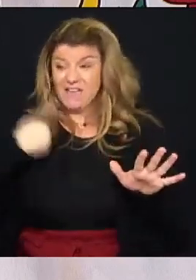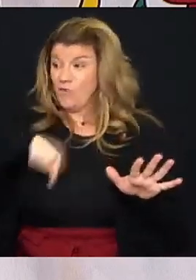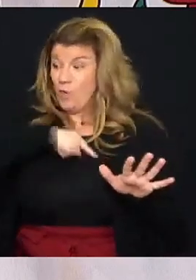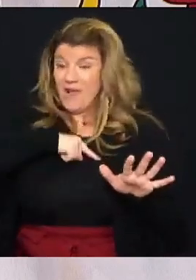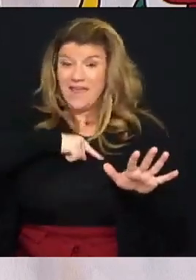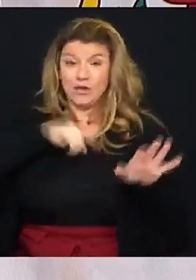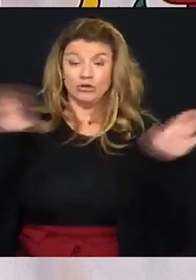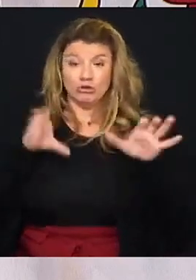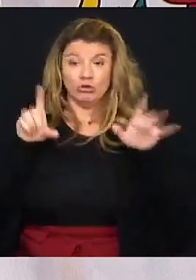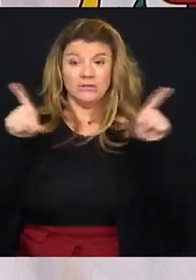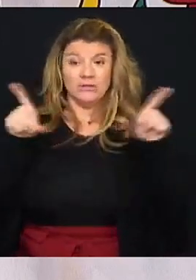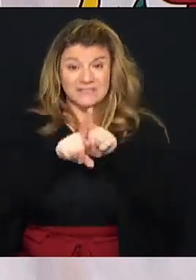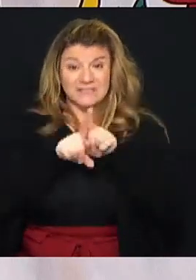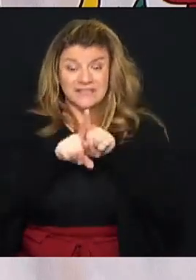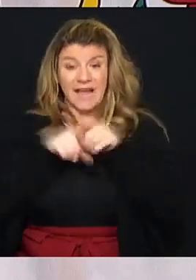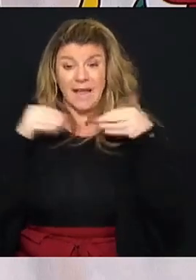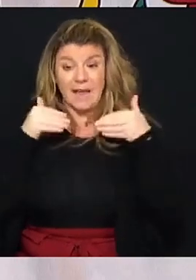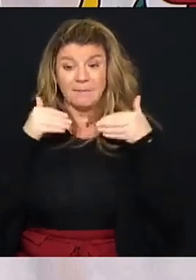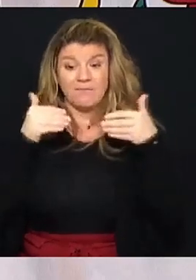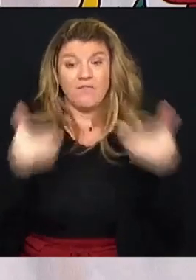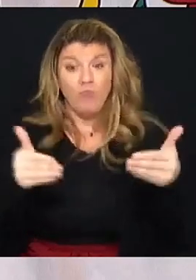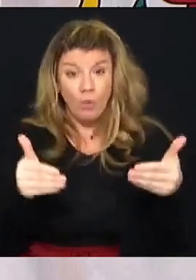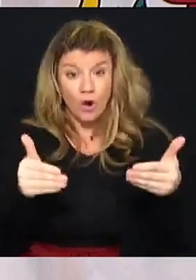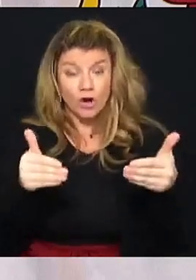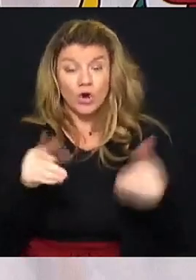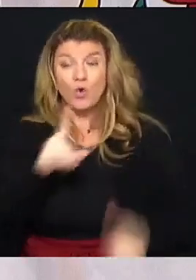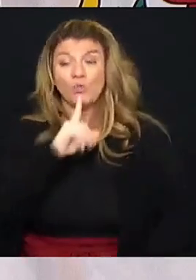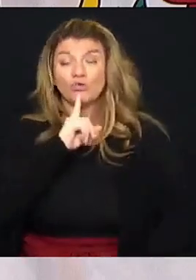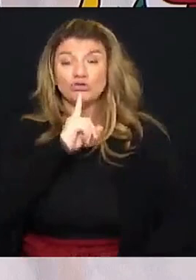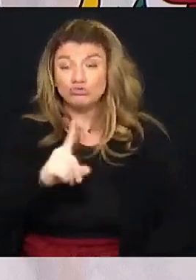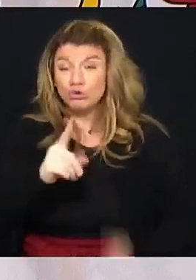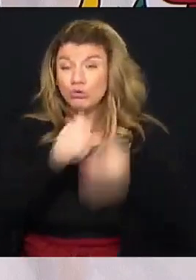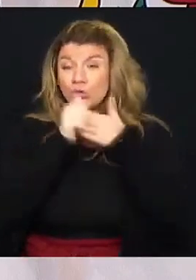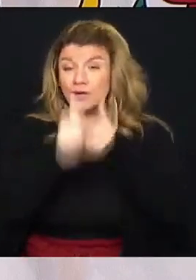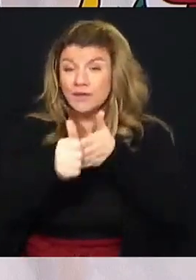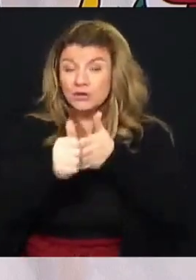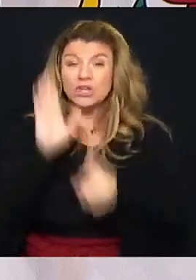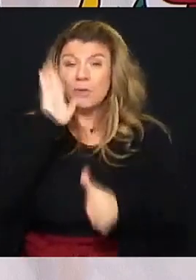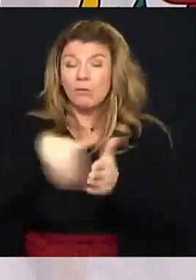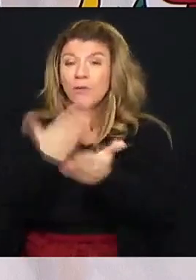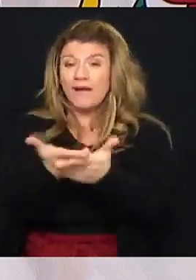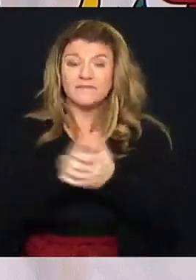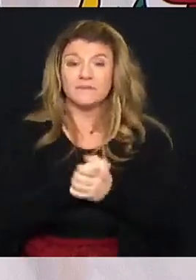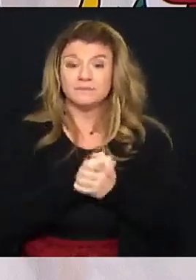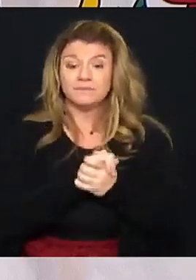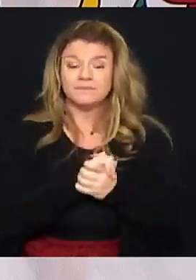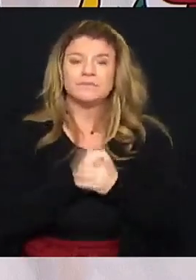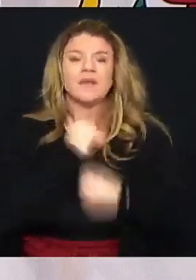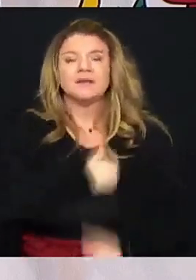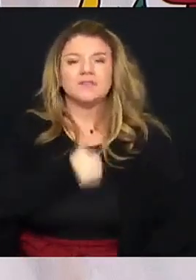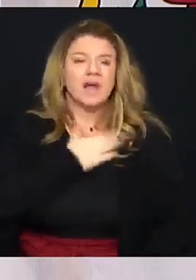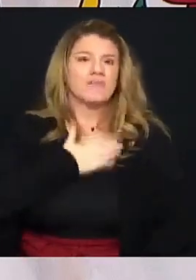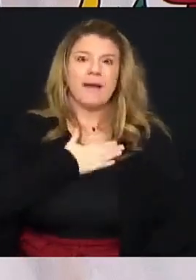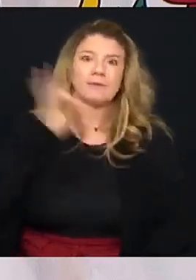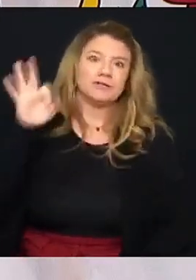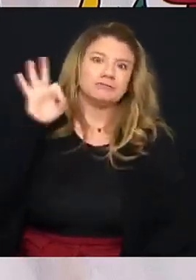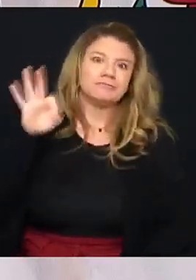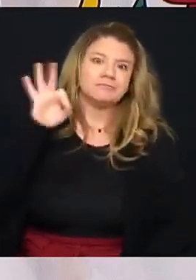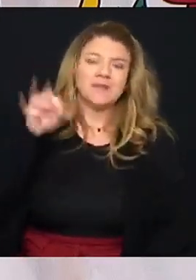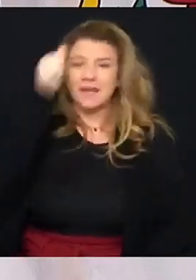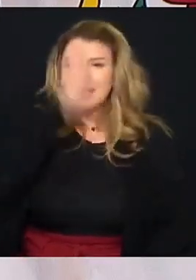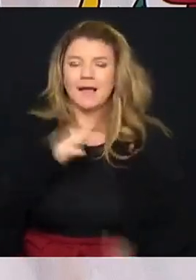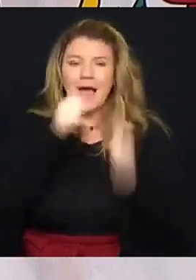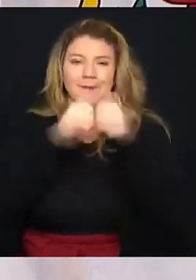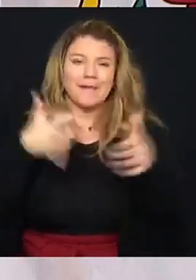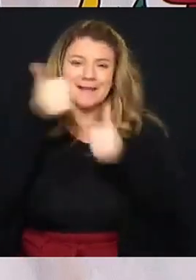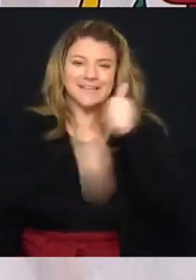sentiment forward with true leadership, we'll get there. Sorry for the preaching. God